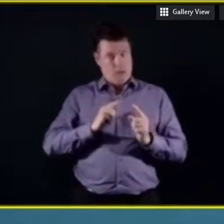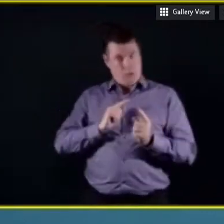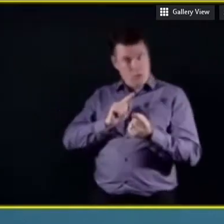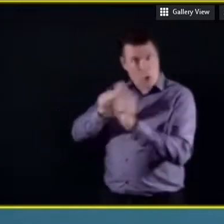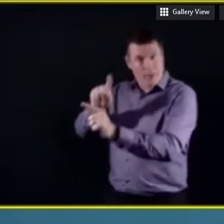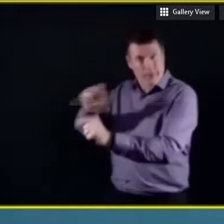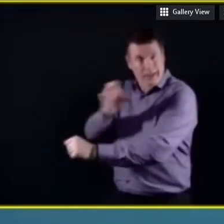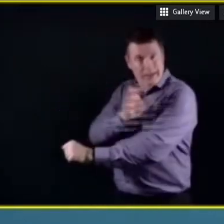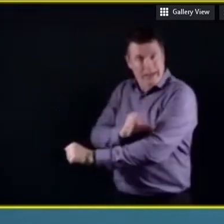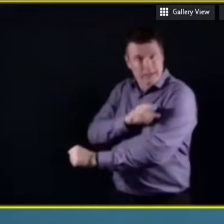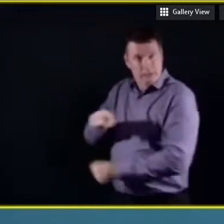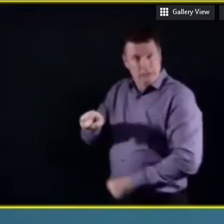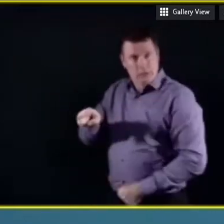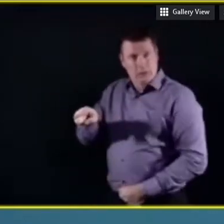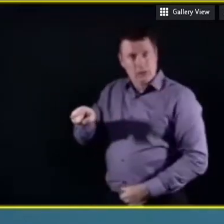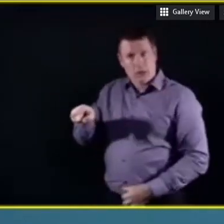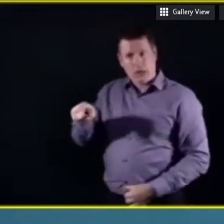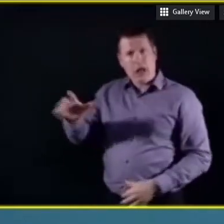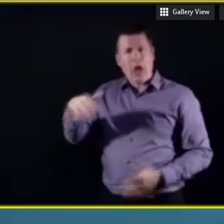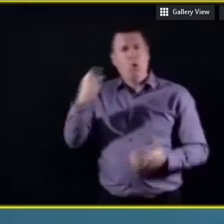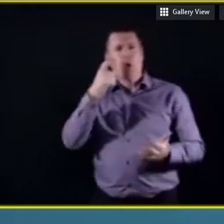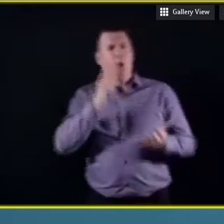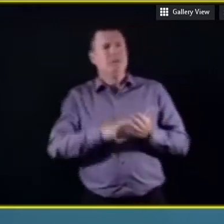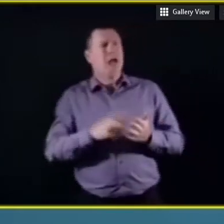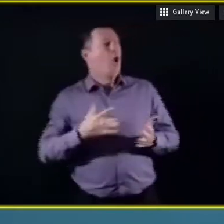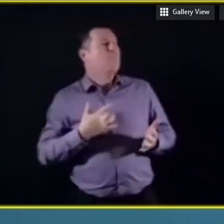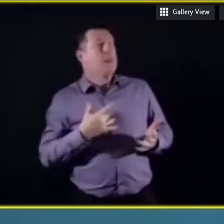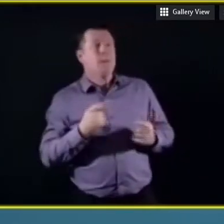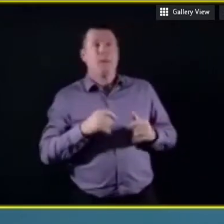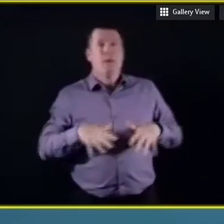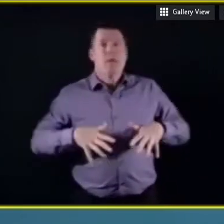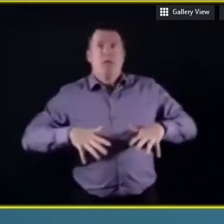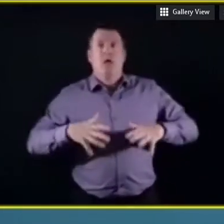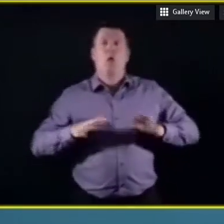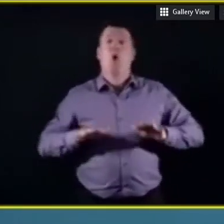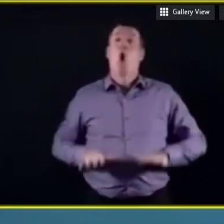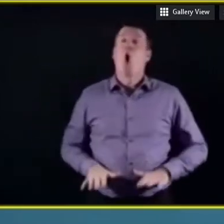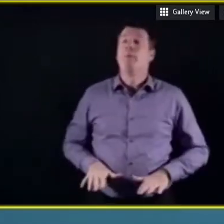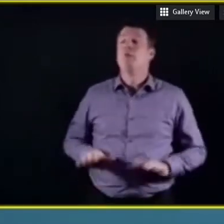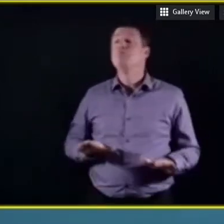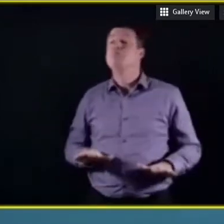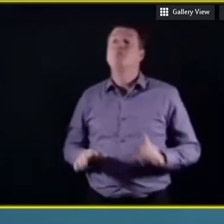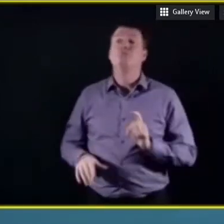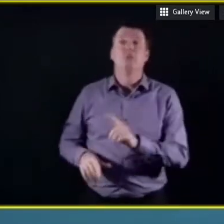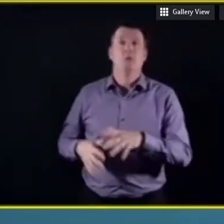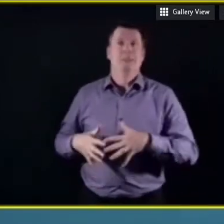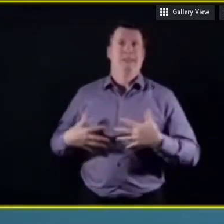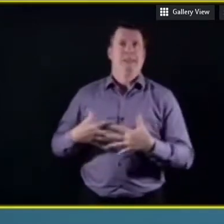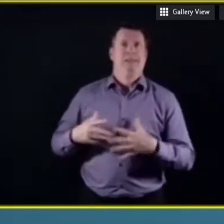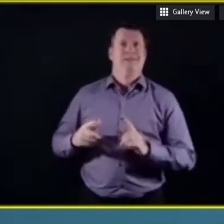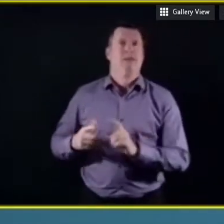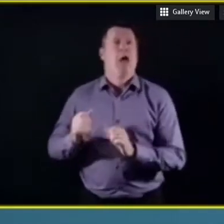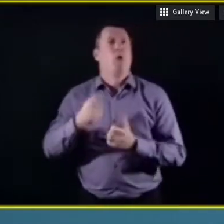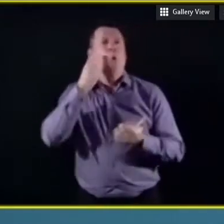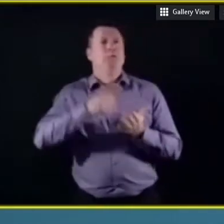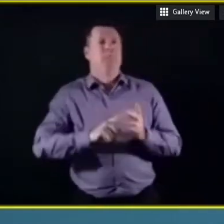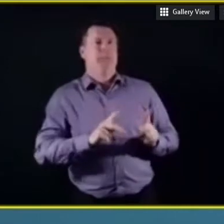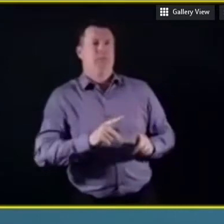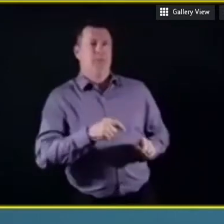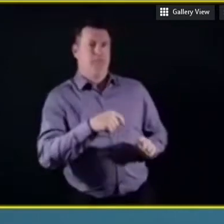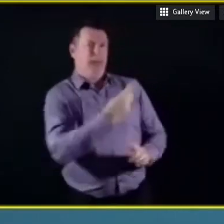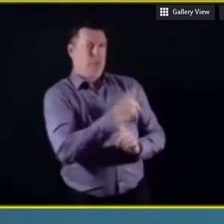I do try to reassure them that it's really considered a zero contact environment. For example, I'm still